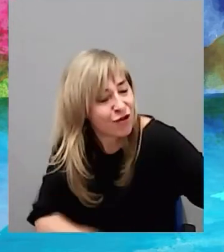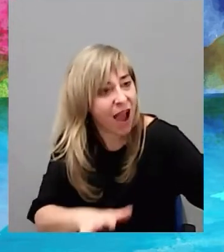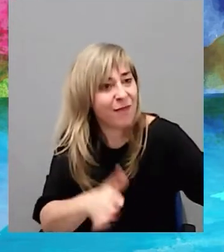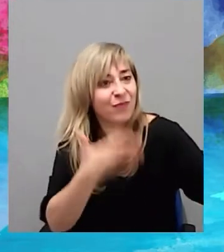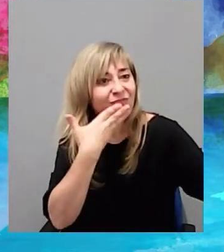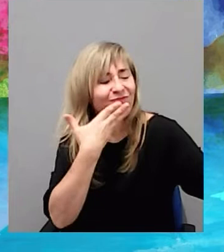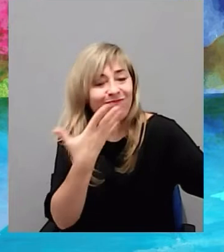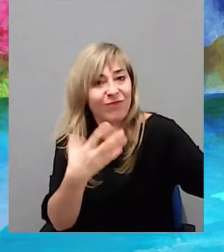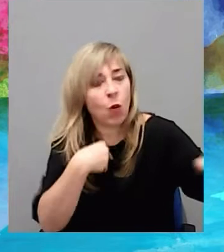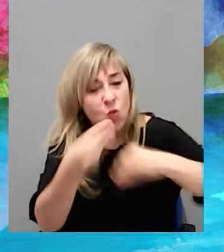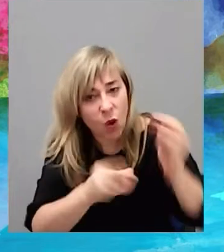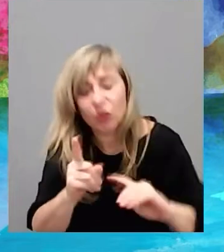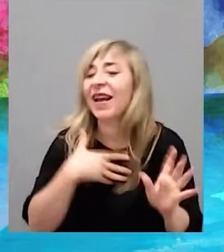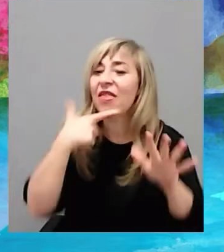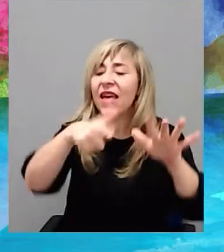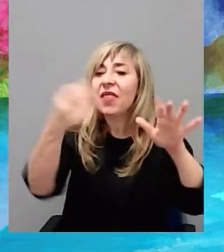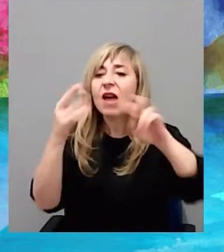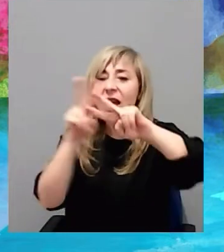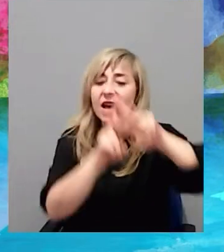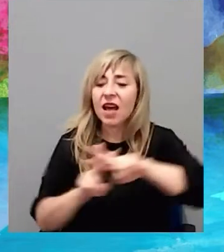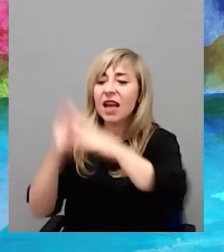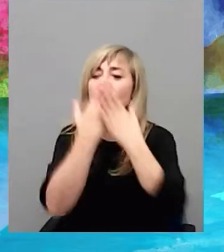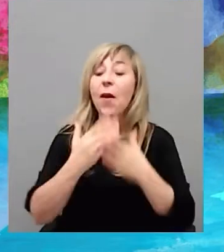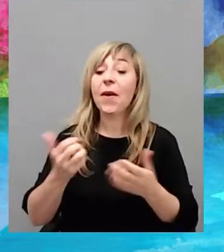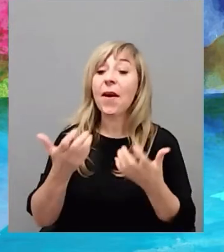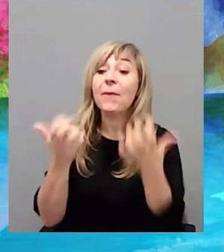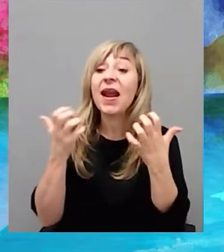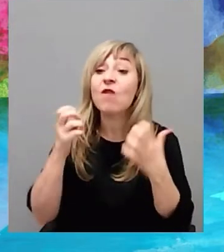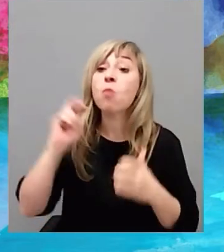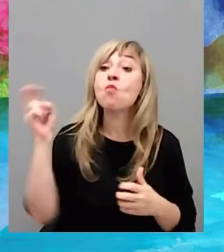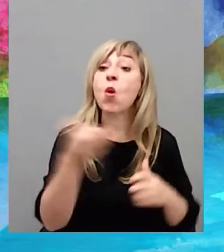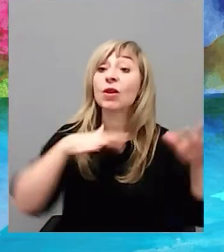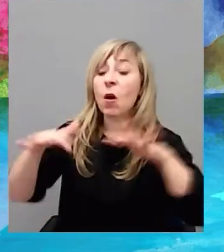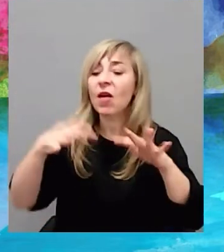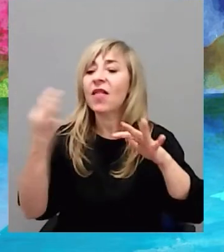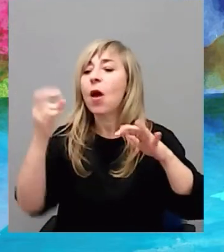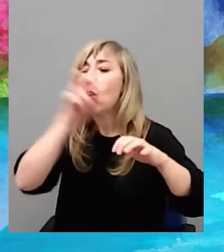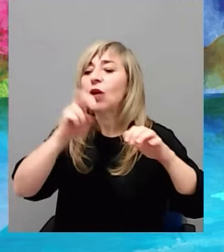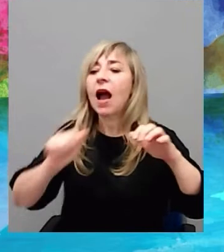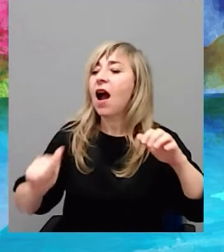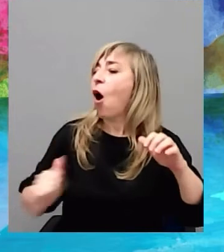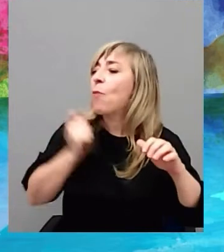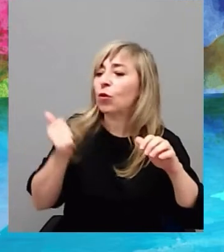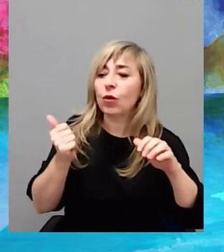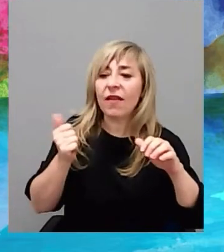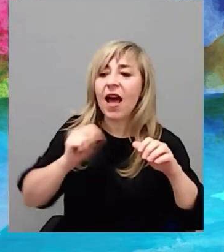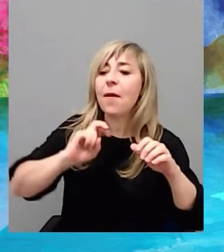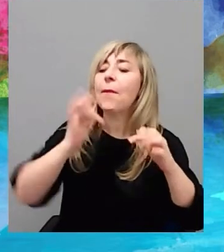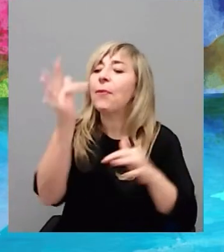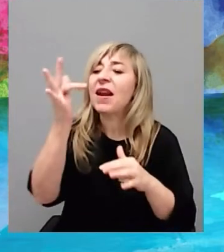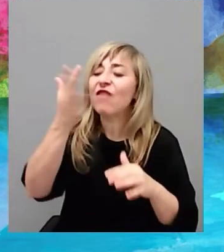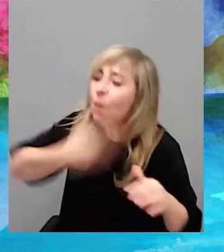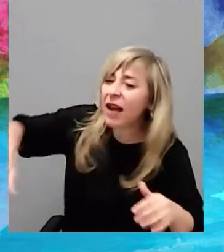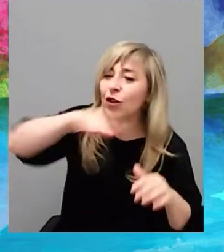a balance so that the benefits of multi-mobility benefit all people. And